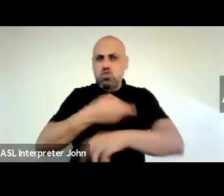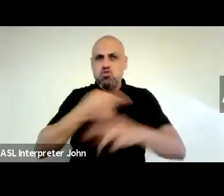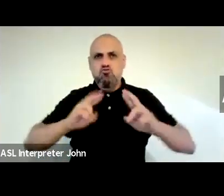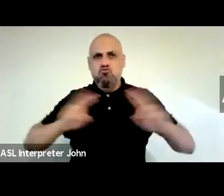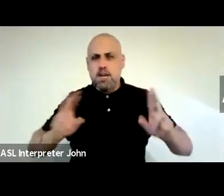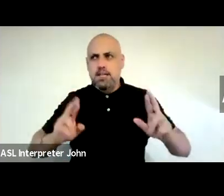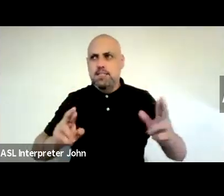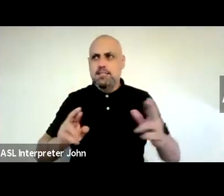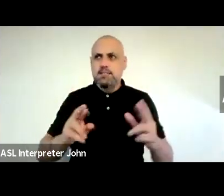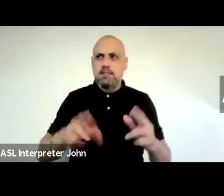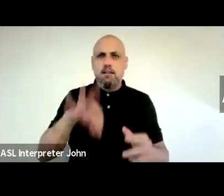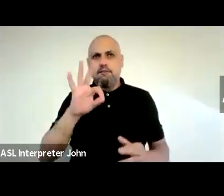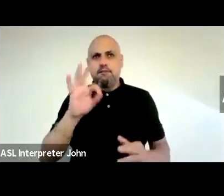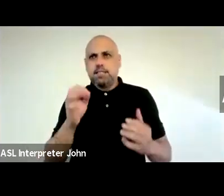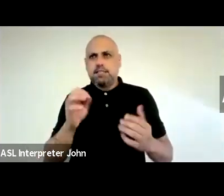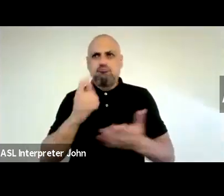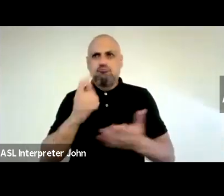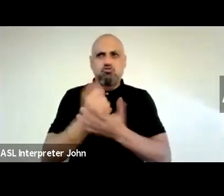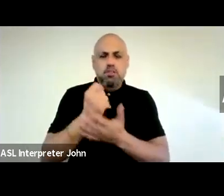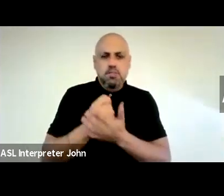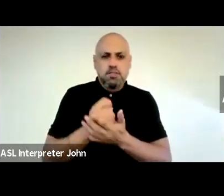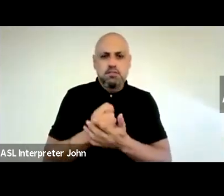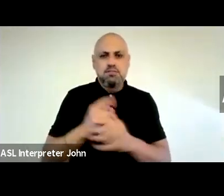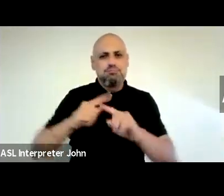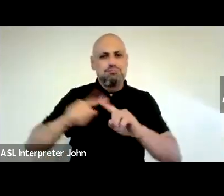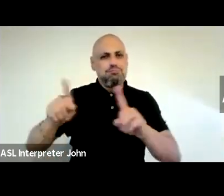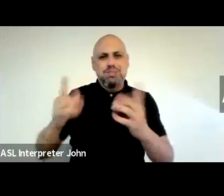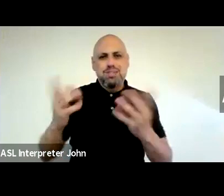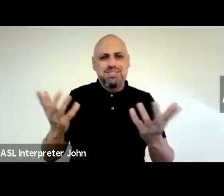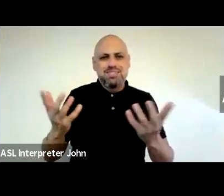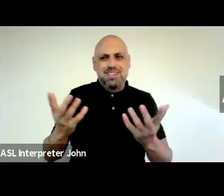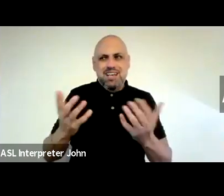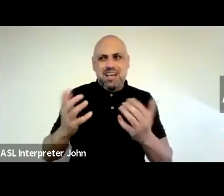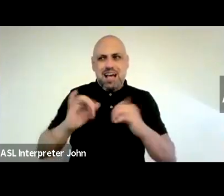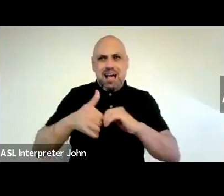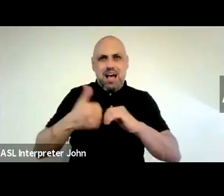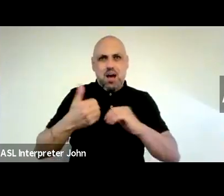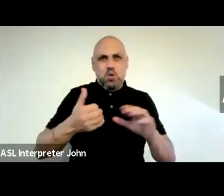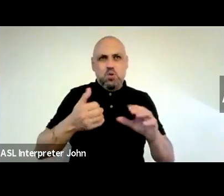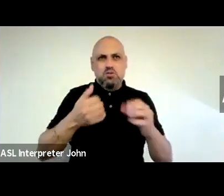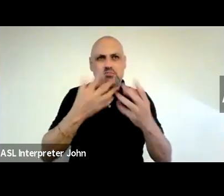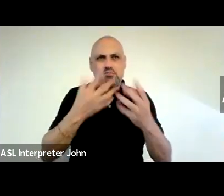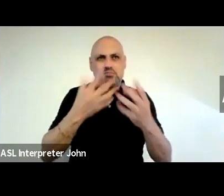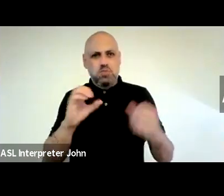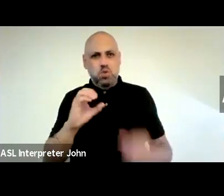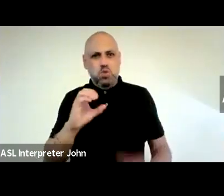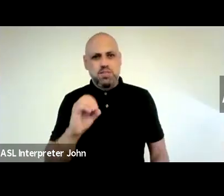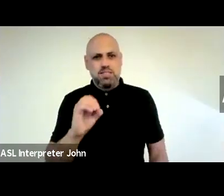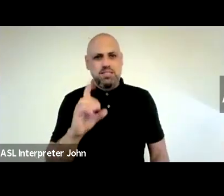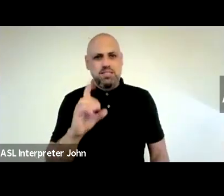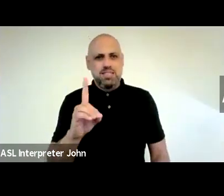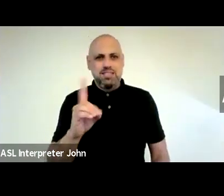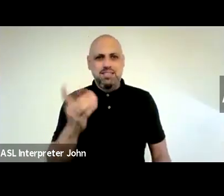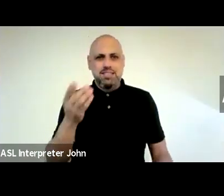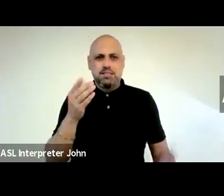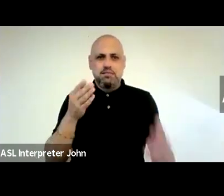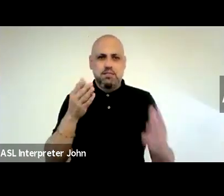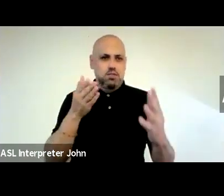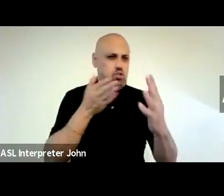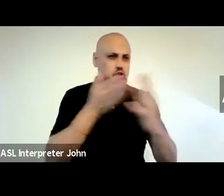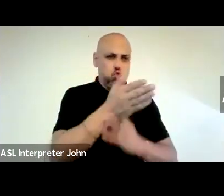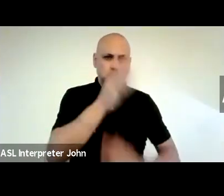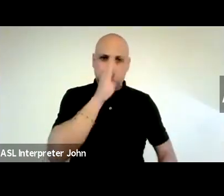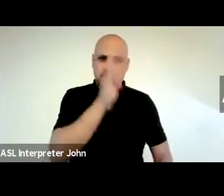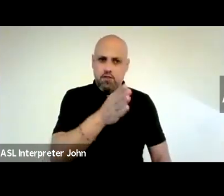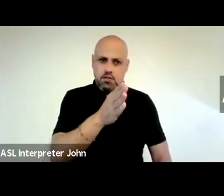trap. However, what I didn't know is that the only way out of OCD is to go directly through it.